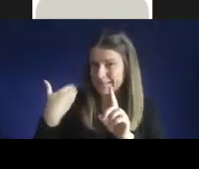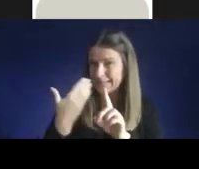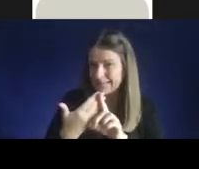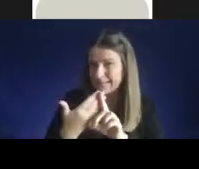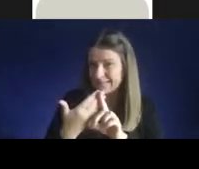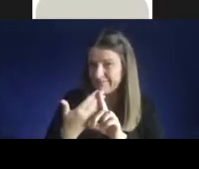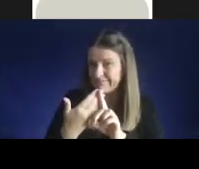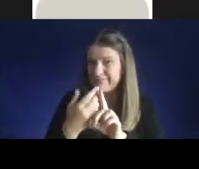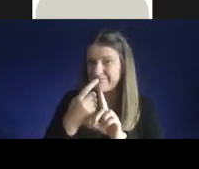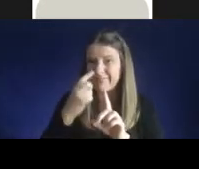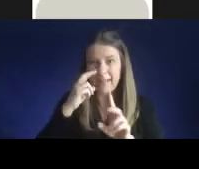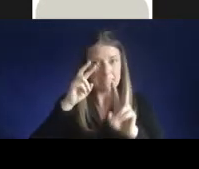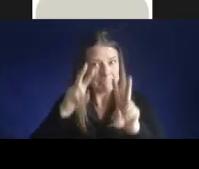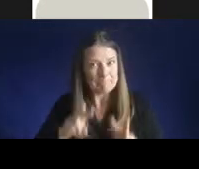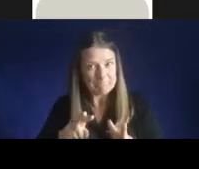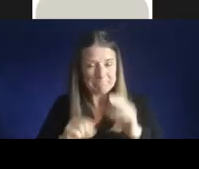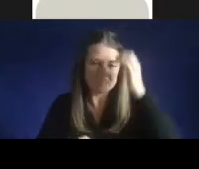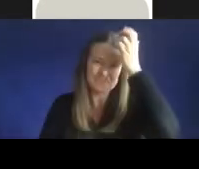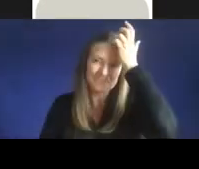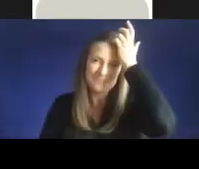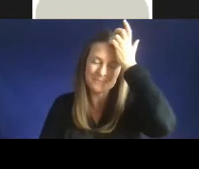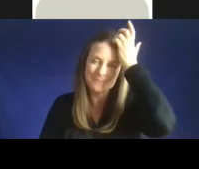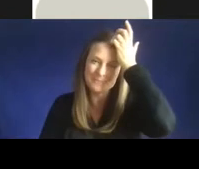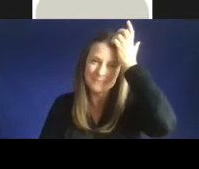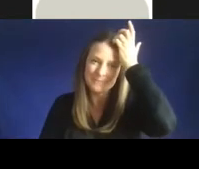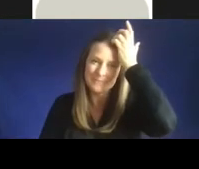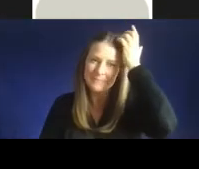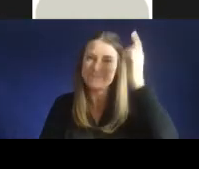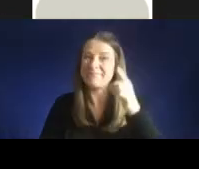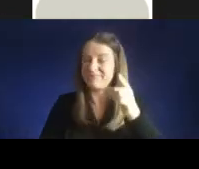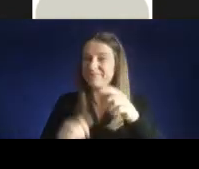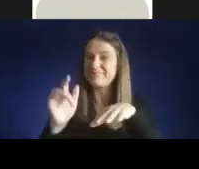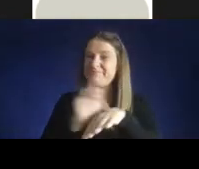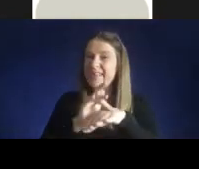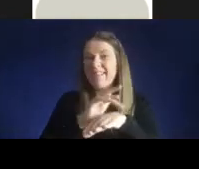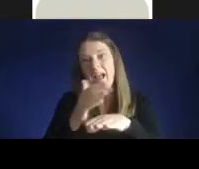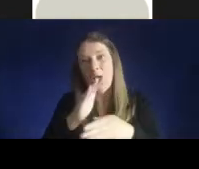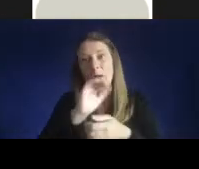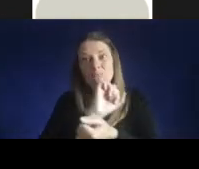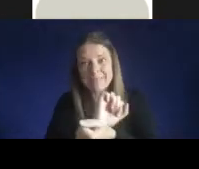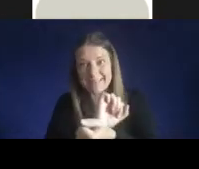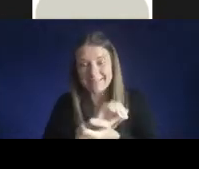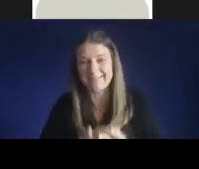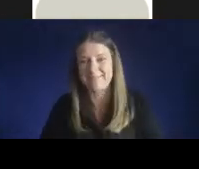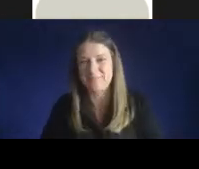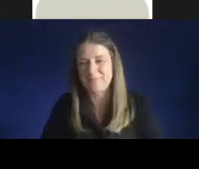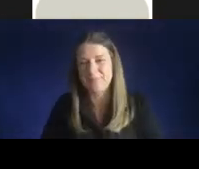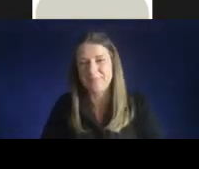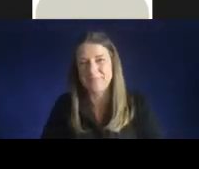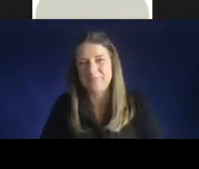end. Theatre and prison by Kiva McAvinchie.